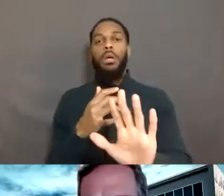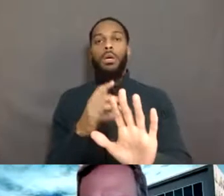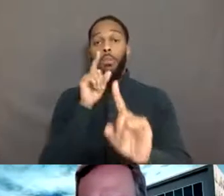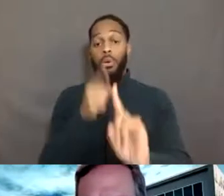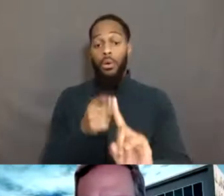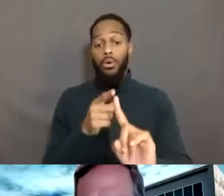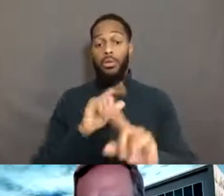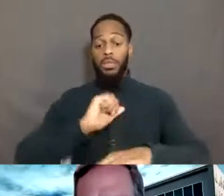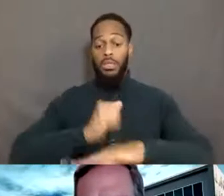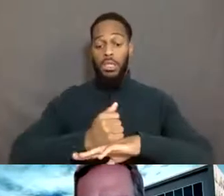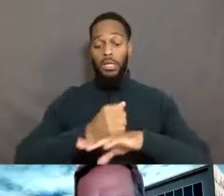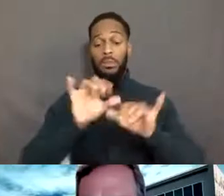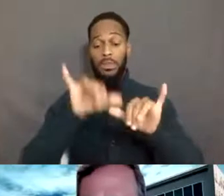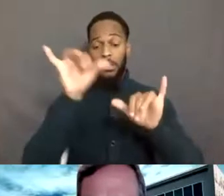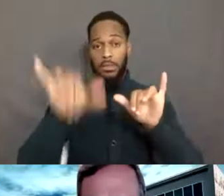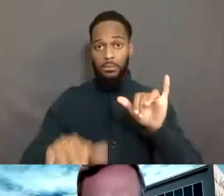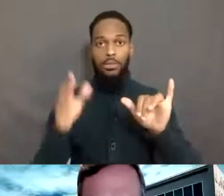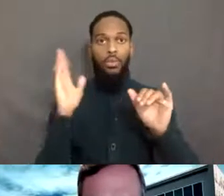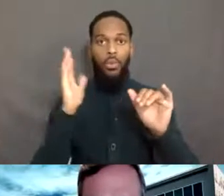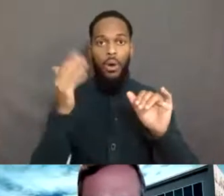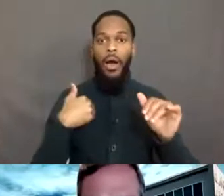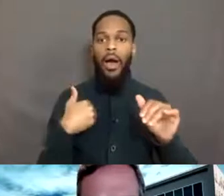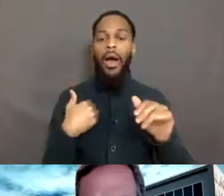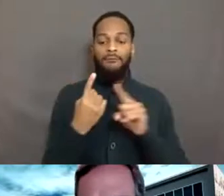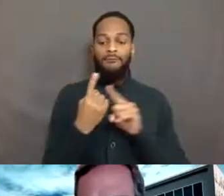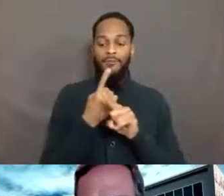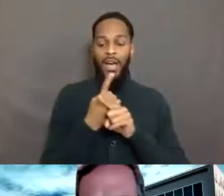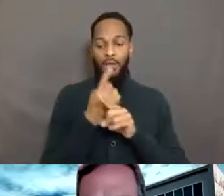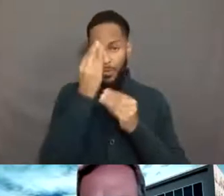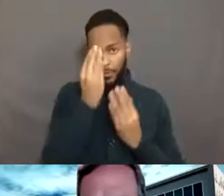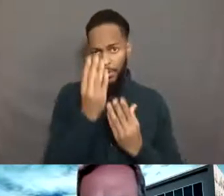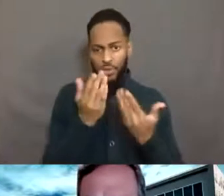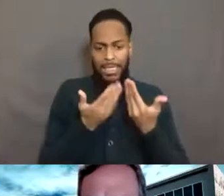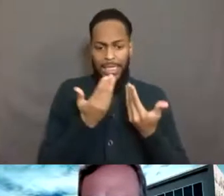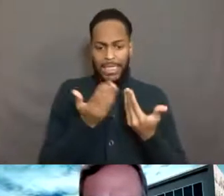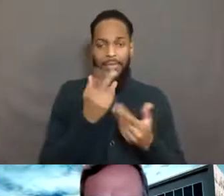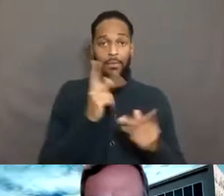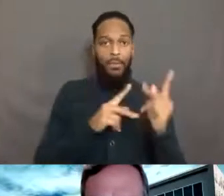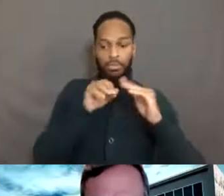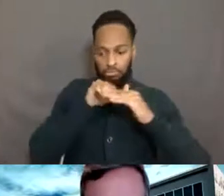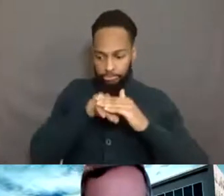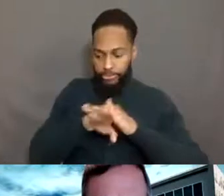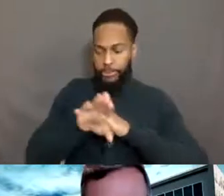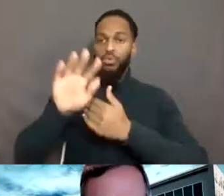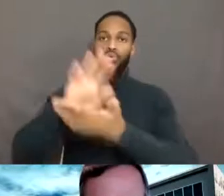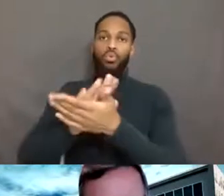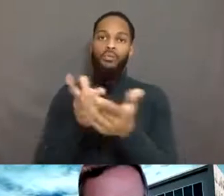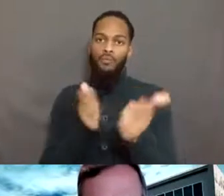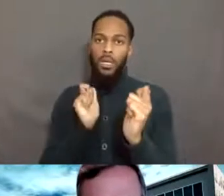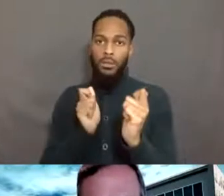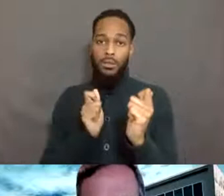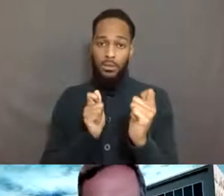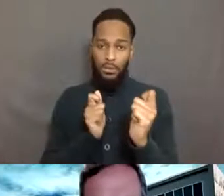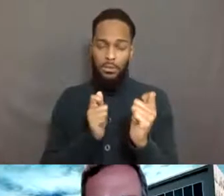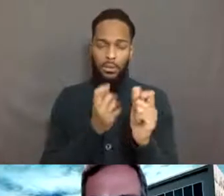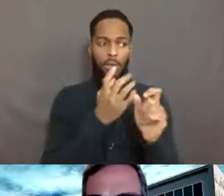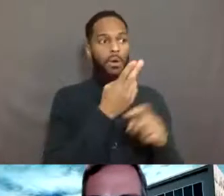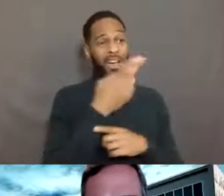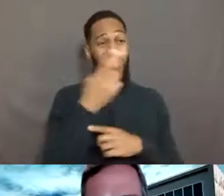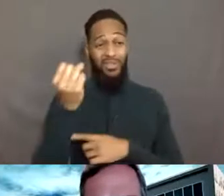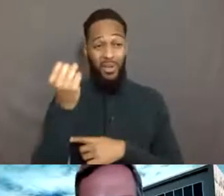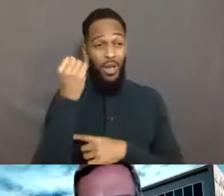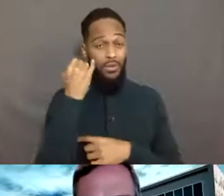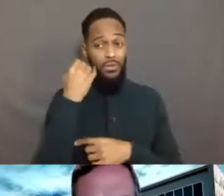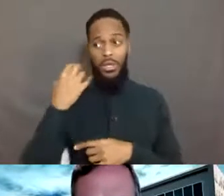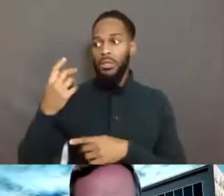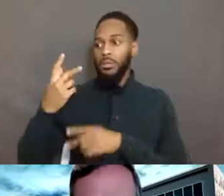have accurate information. We're making it easy to get people into a school quickly. Imagine the high school where we're trying to keep 10 or 12 students in a